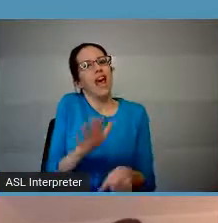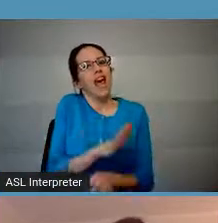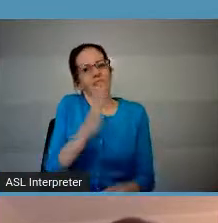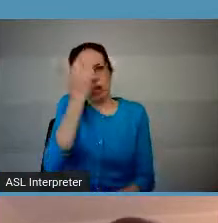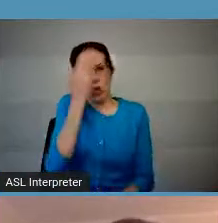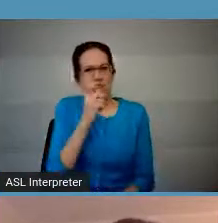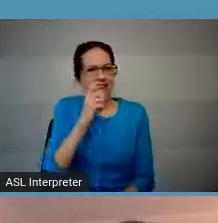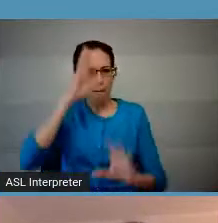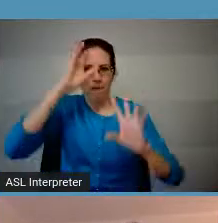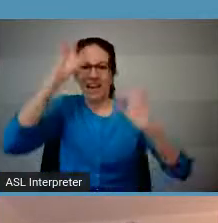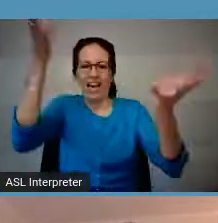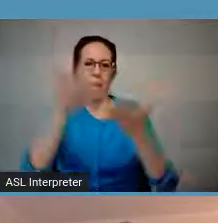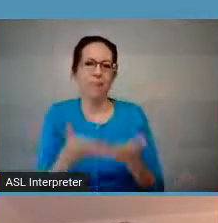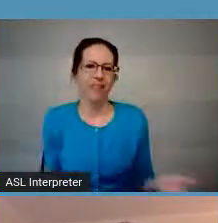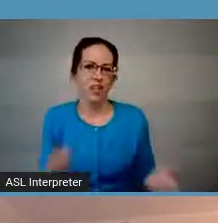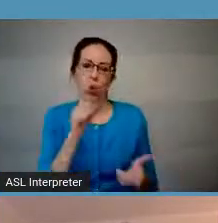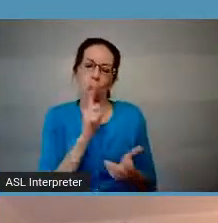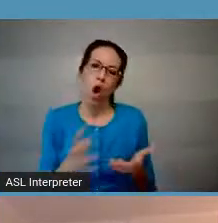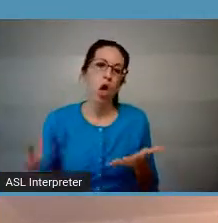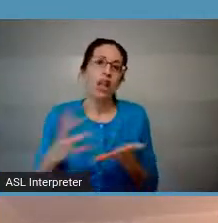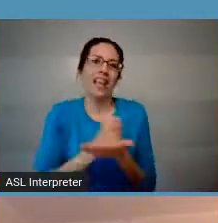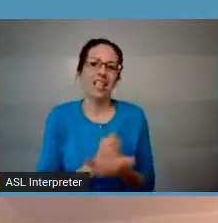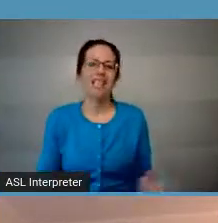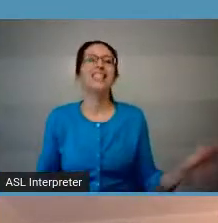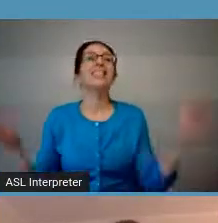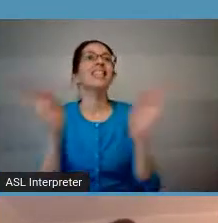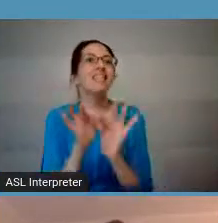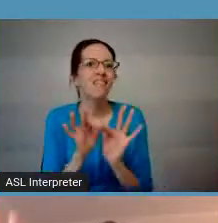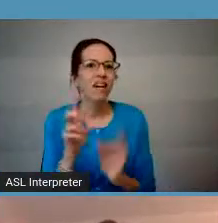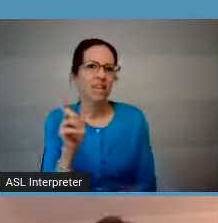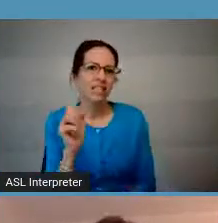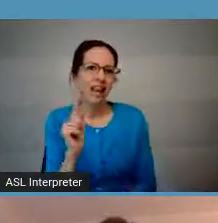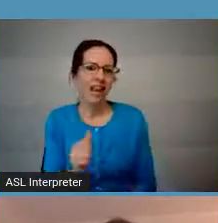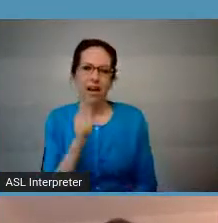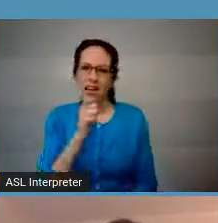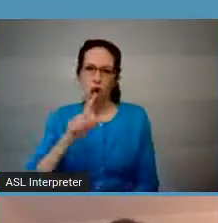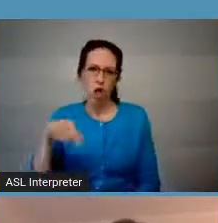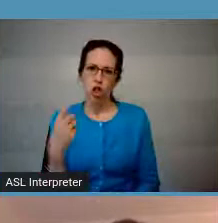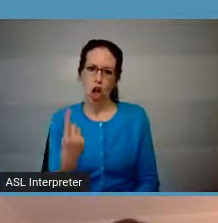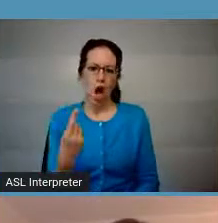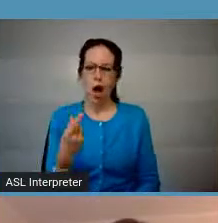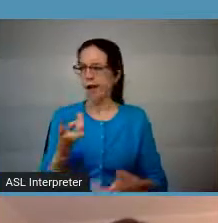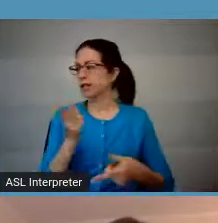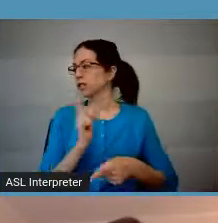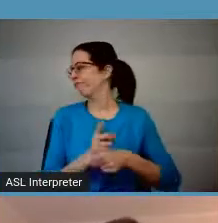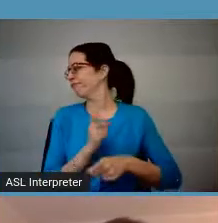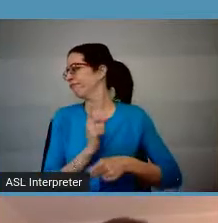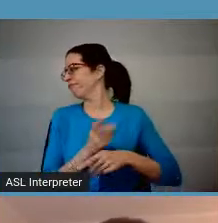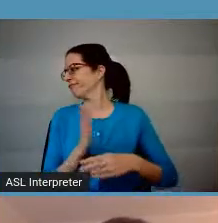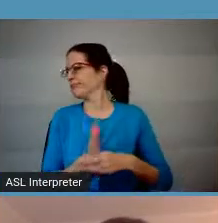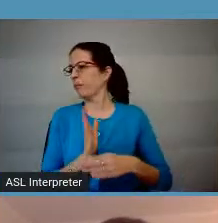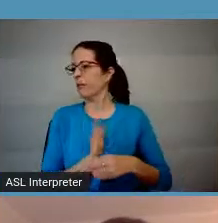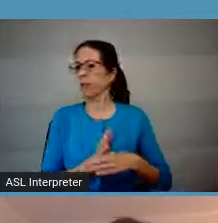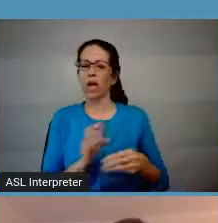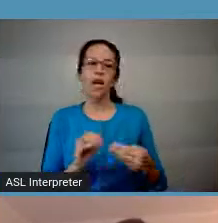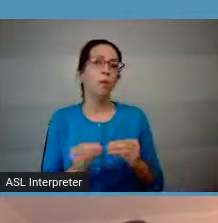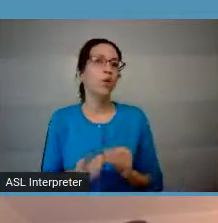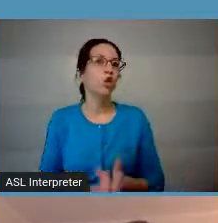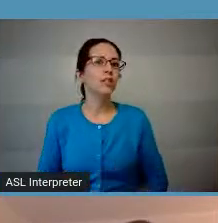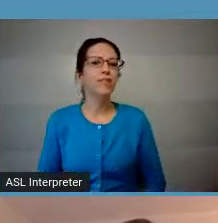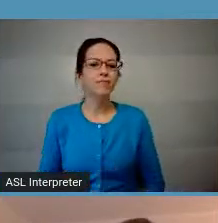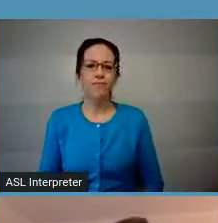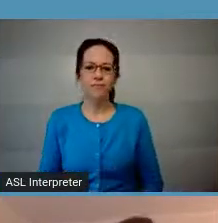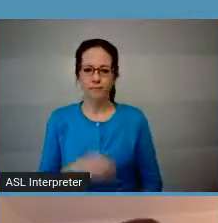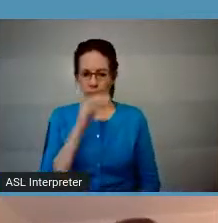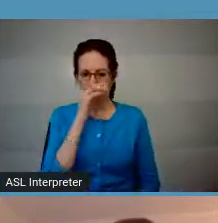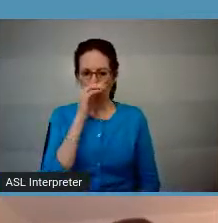you're collecting significant data, not just the kind of airy number or two that we're not allowed